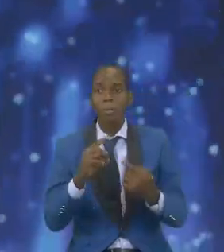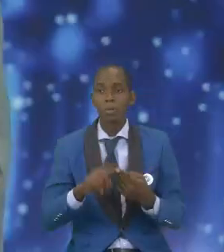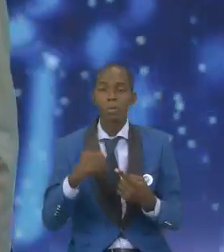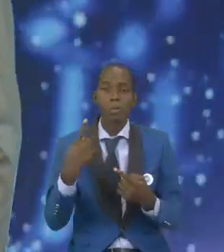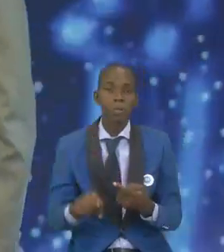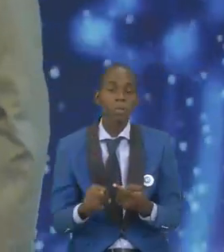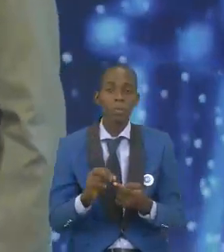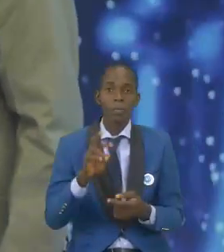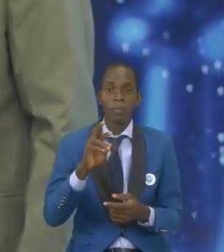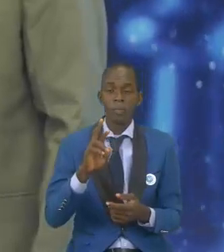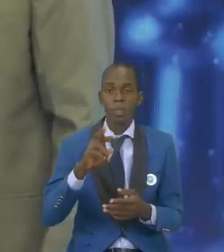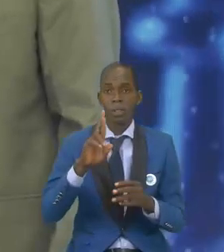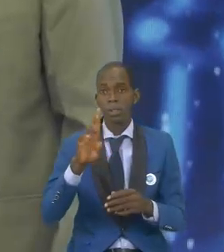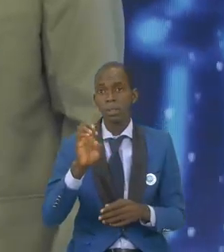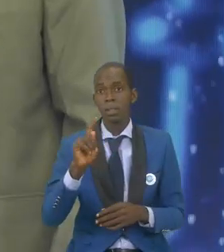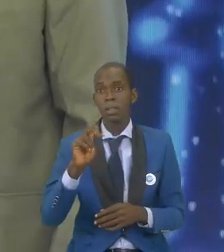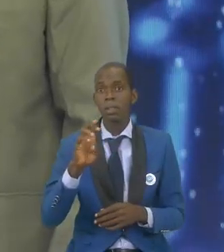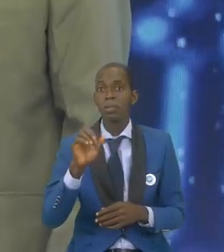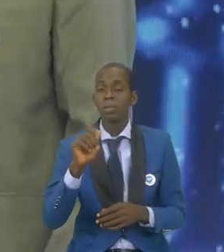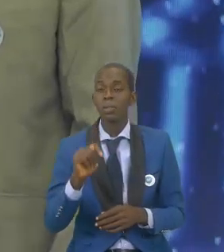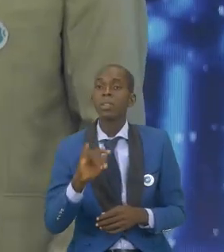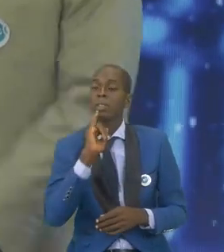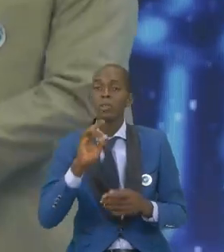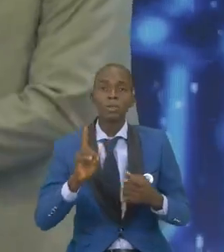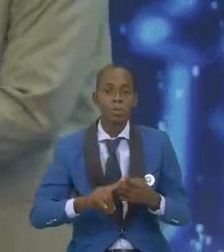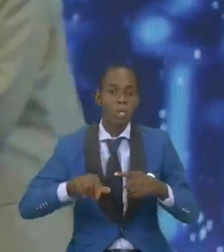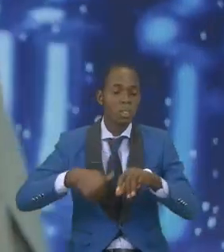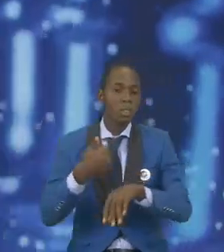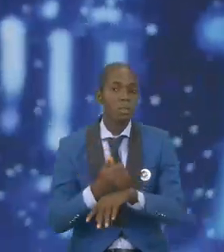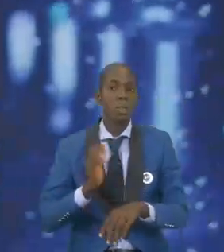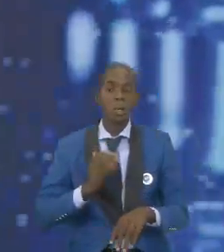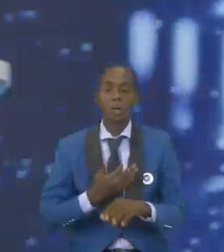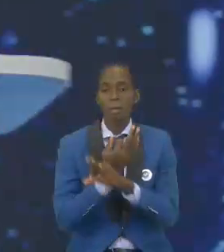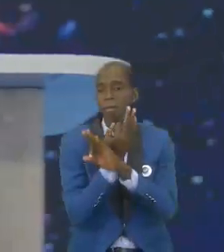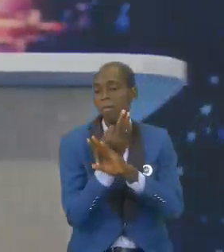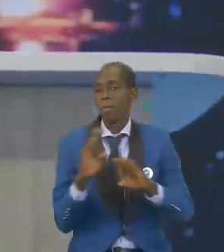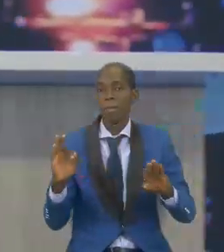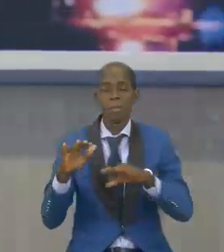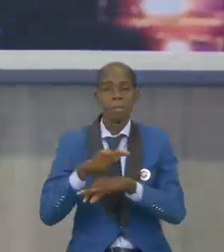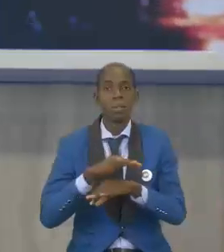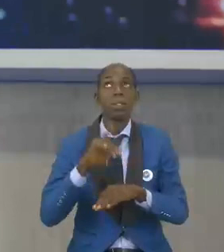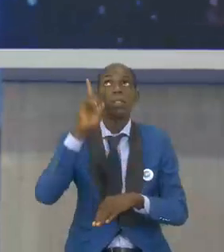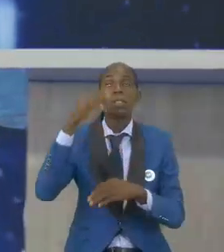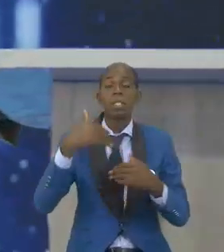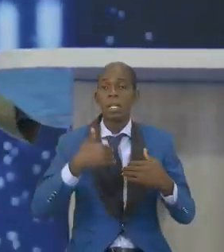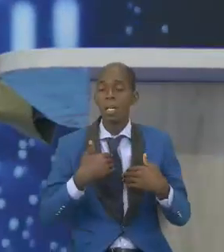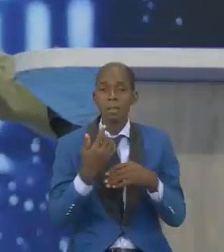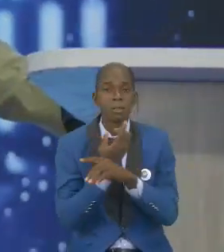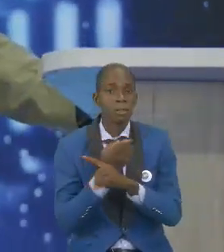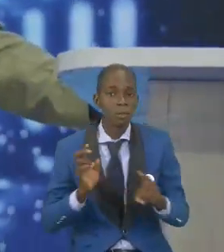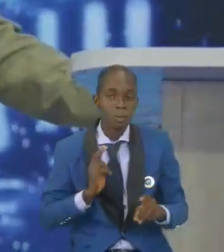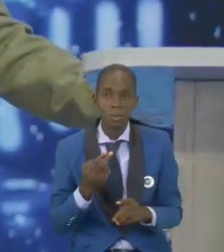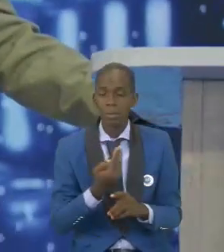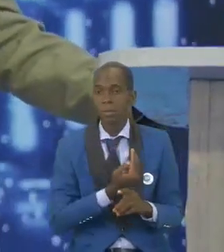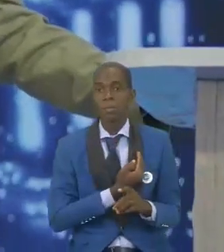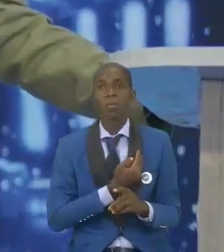has delivered us, emancipated us. He took us out of sin,